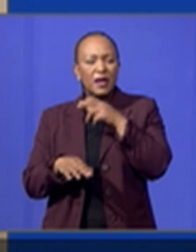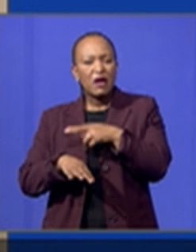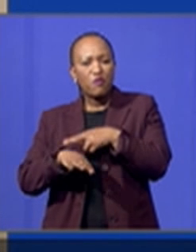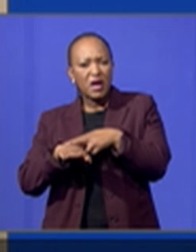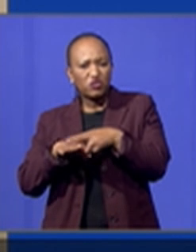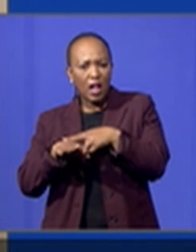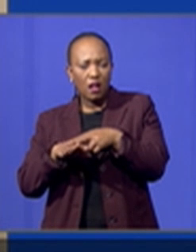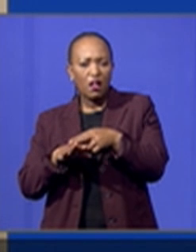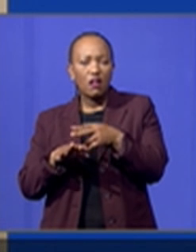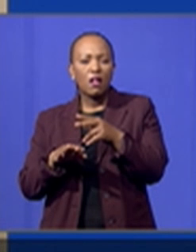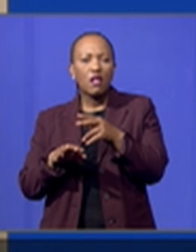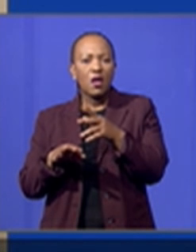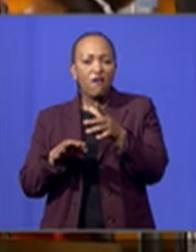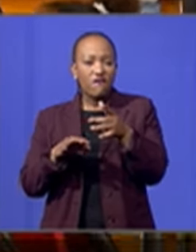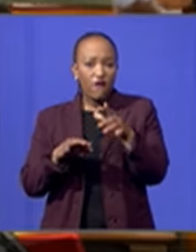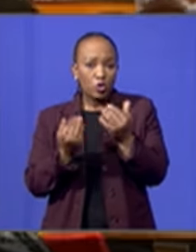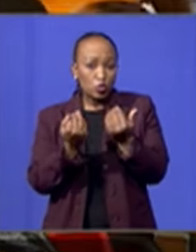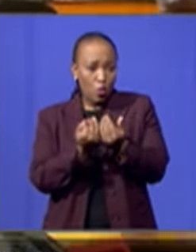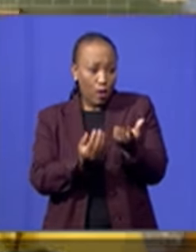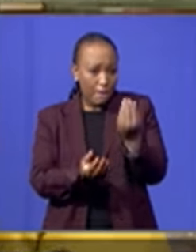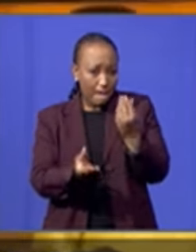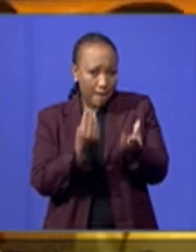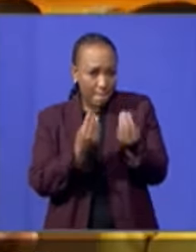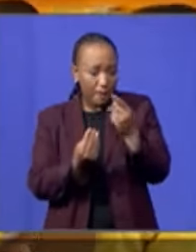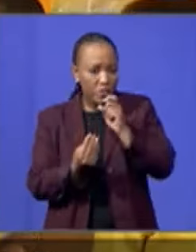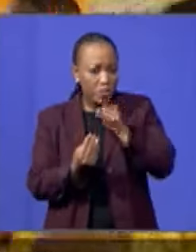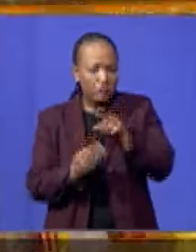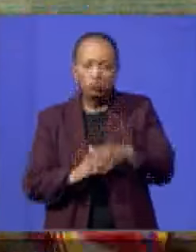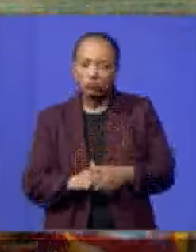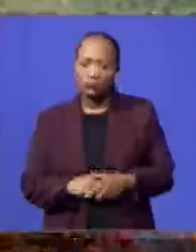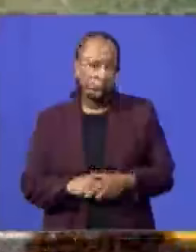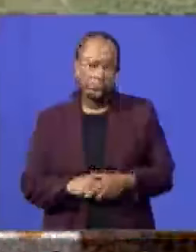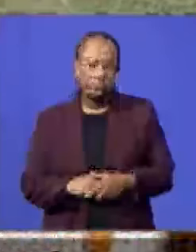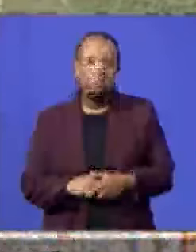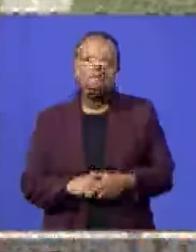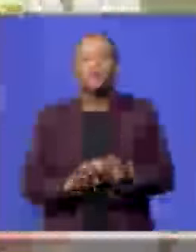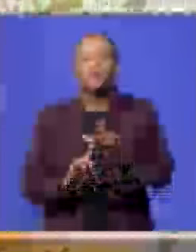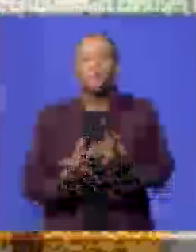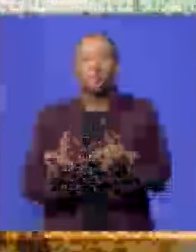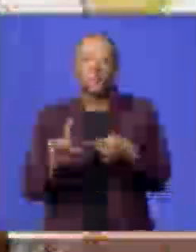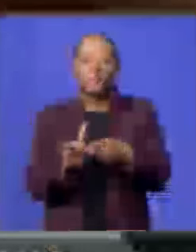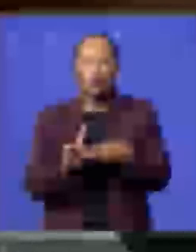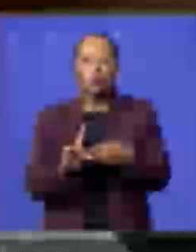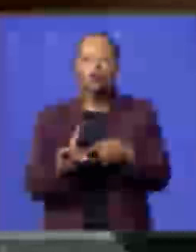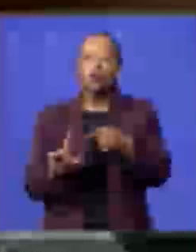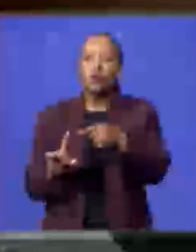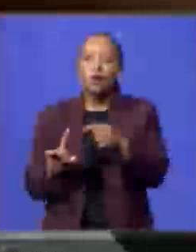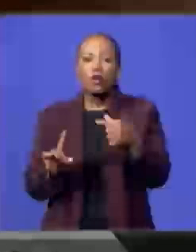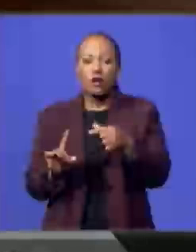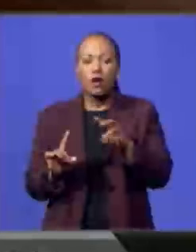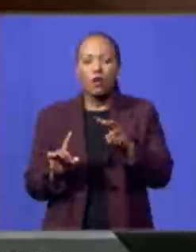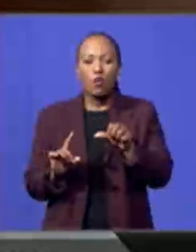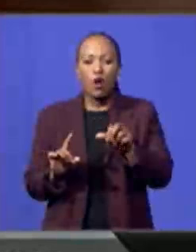race as an admission criteria. Tona ya thuto ya motheo Siviwe Gwagube a re magato a go tsaya letlhakore kgotsa